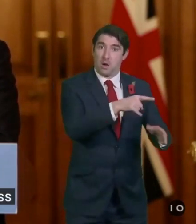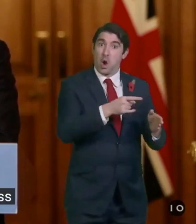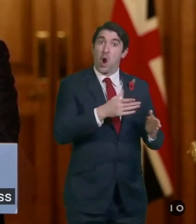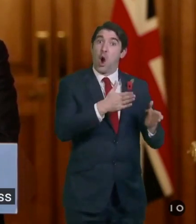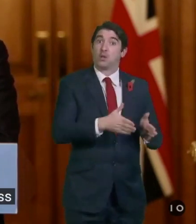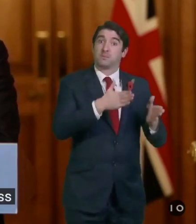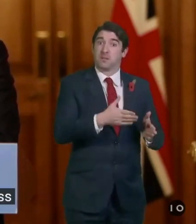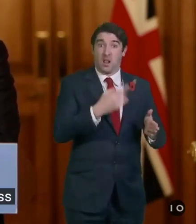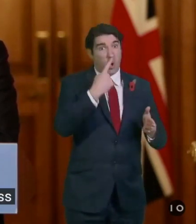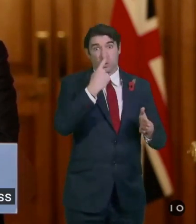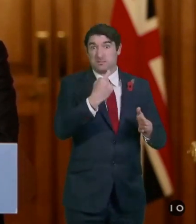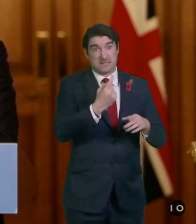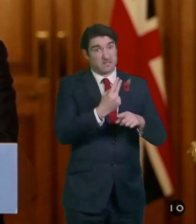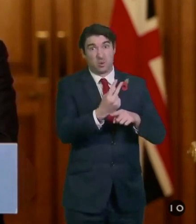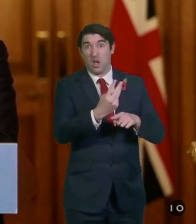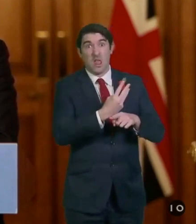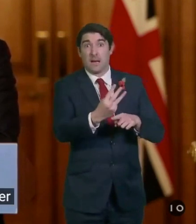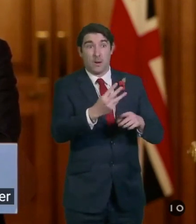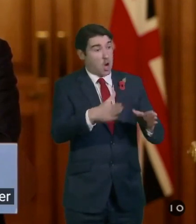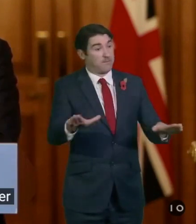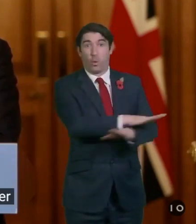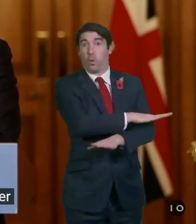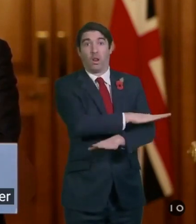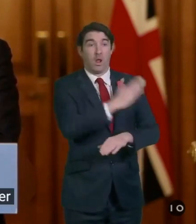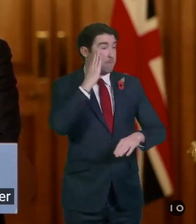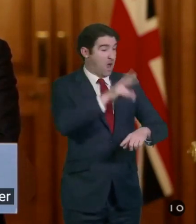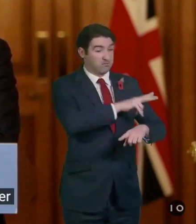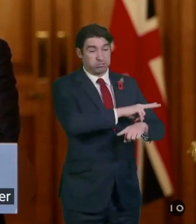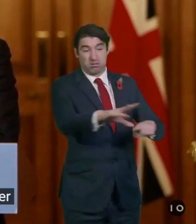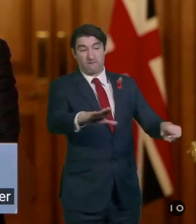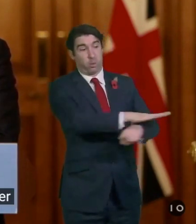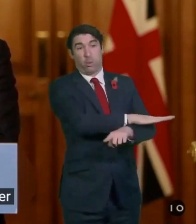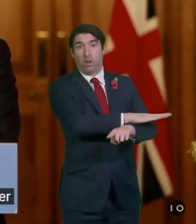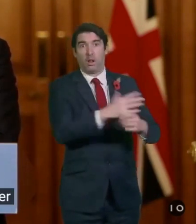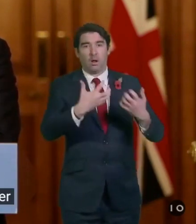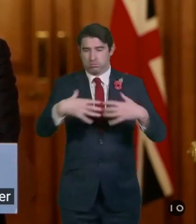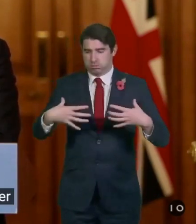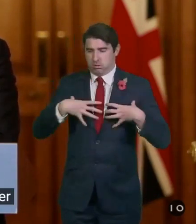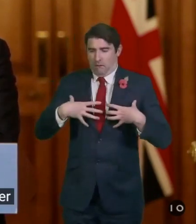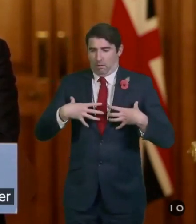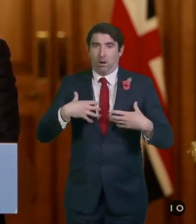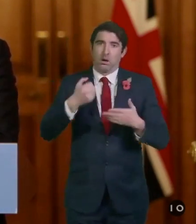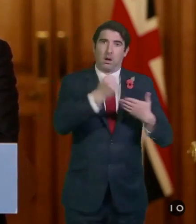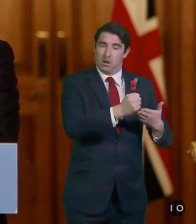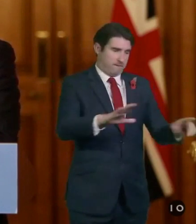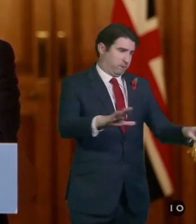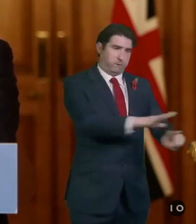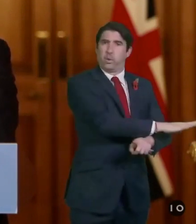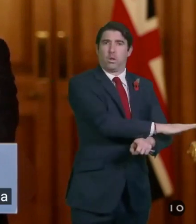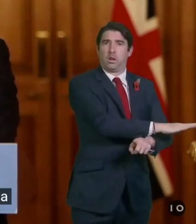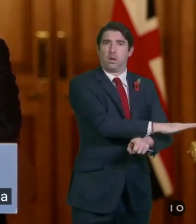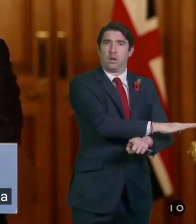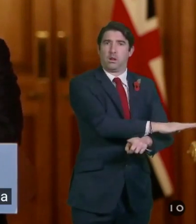weeks unless we act. And let me explain why the overrunning of the